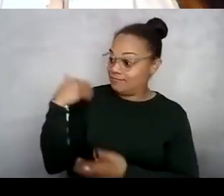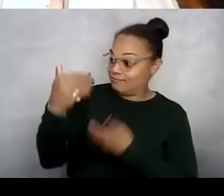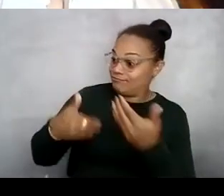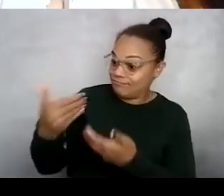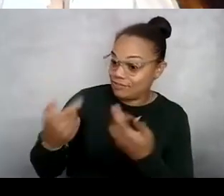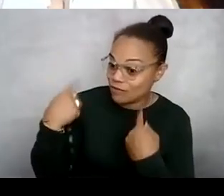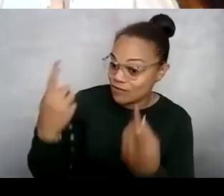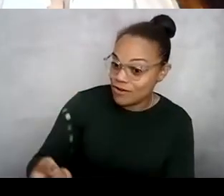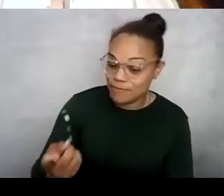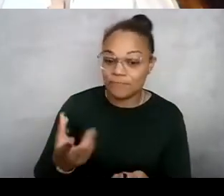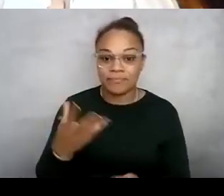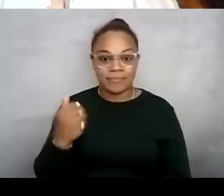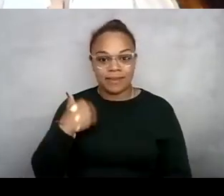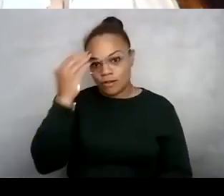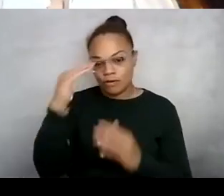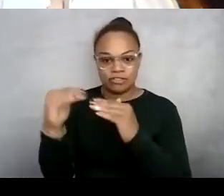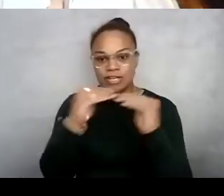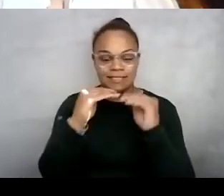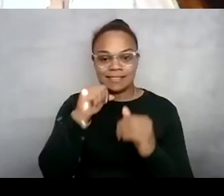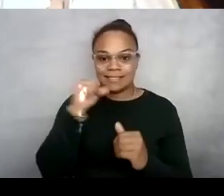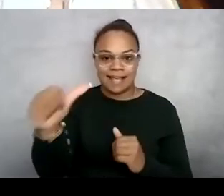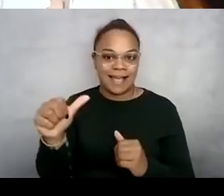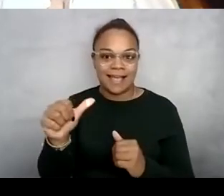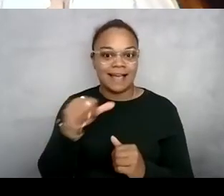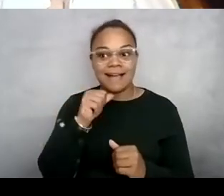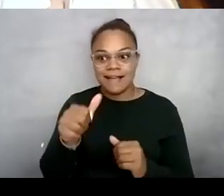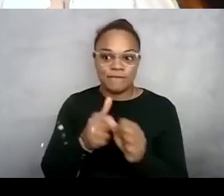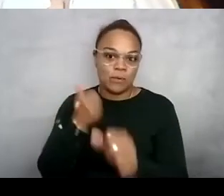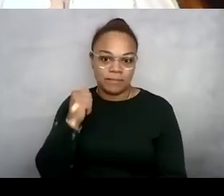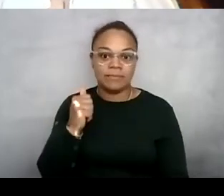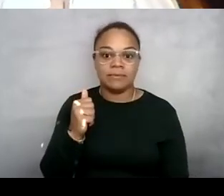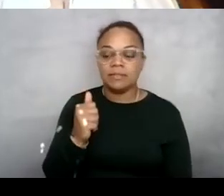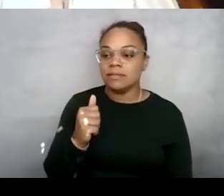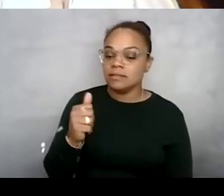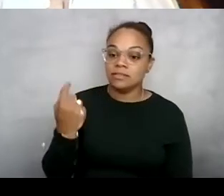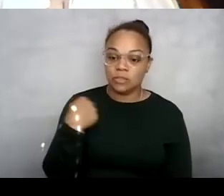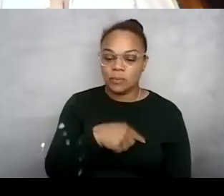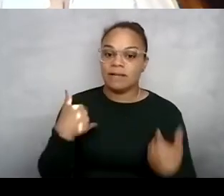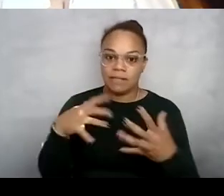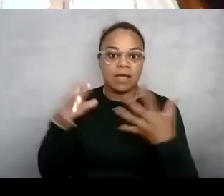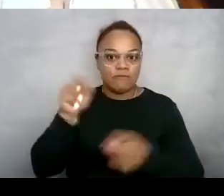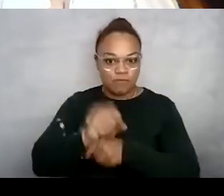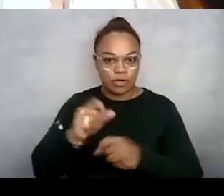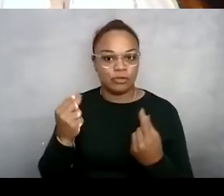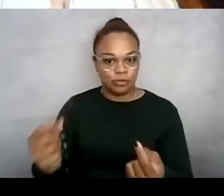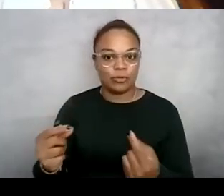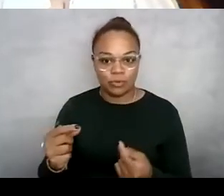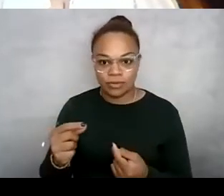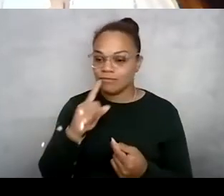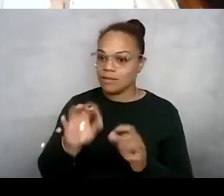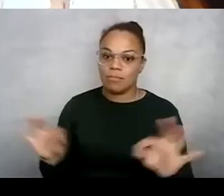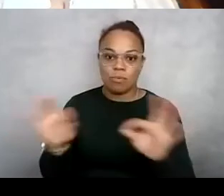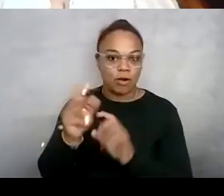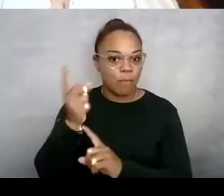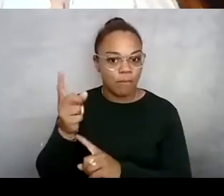of inevitability, as Dr. King said. So we got a lot of work to do. This is a critical moment. We can speed forward